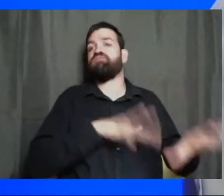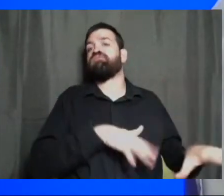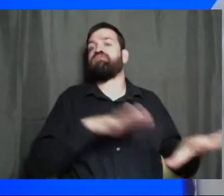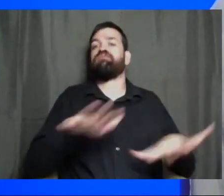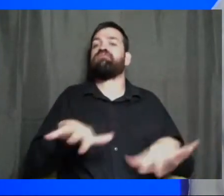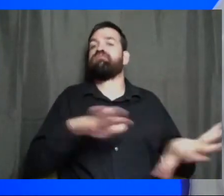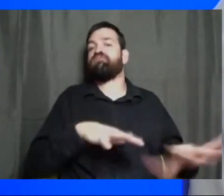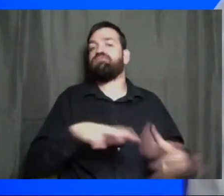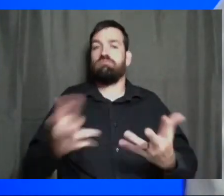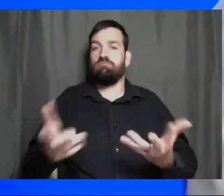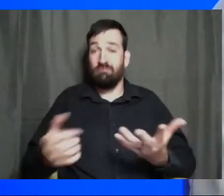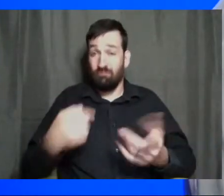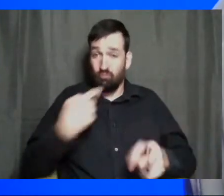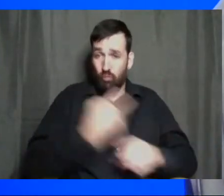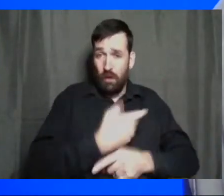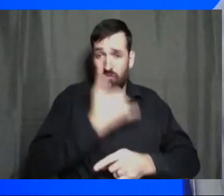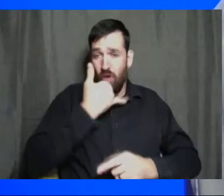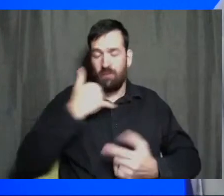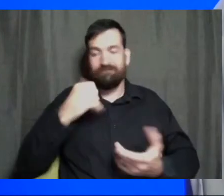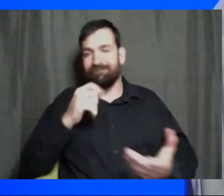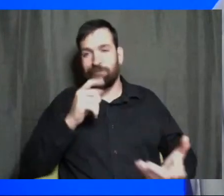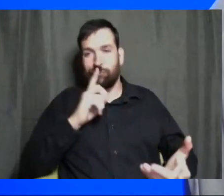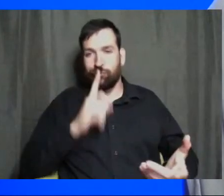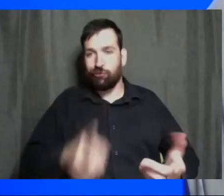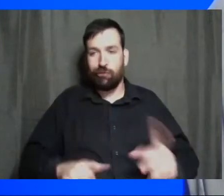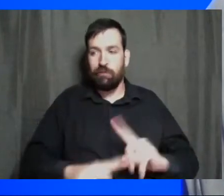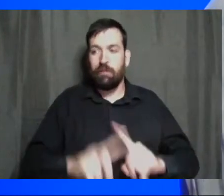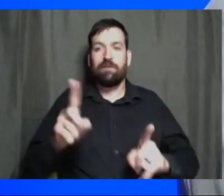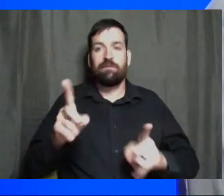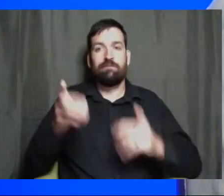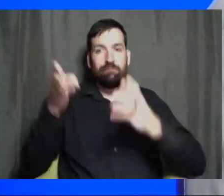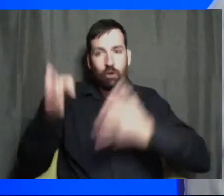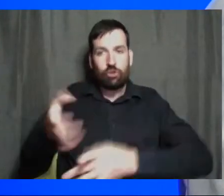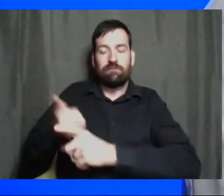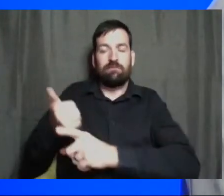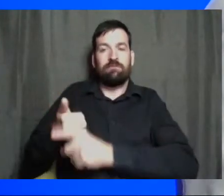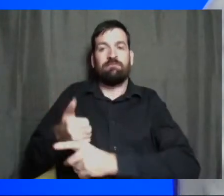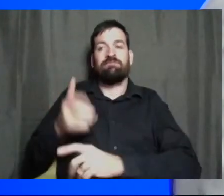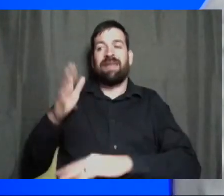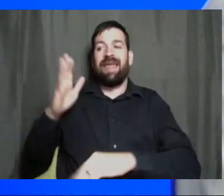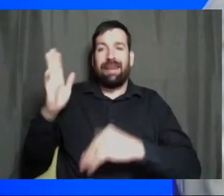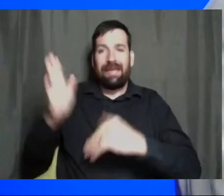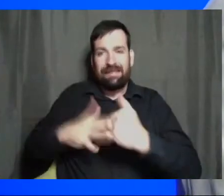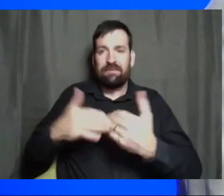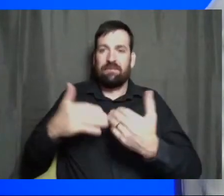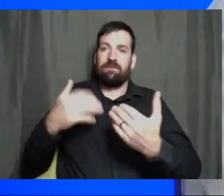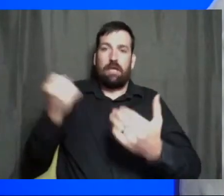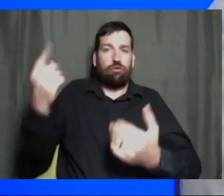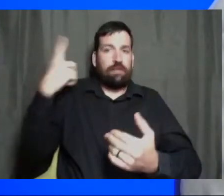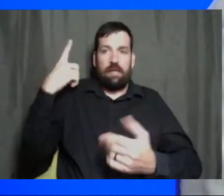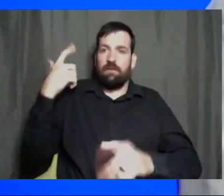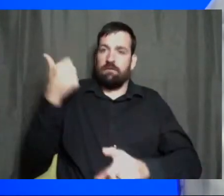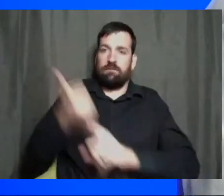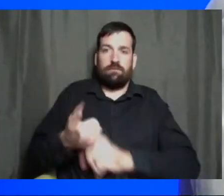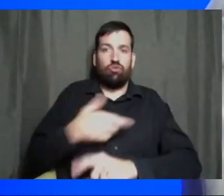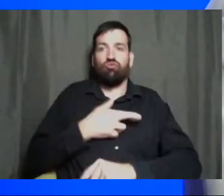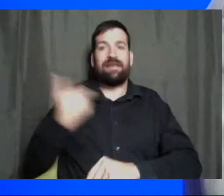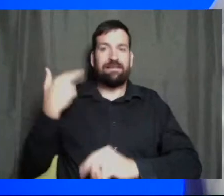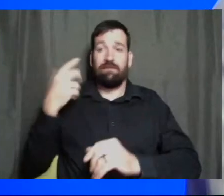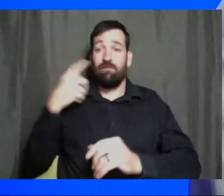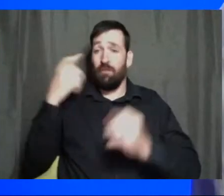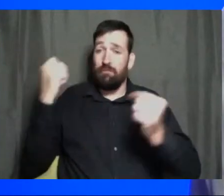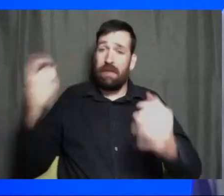there's any right or wrong answer. But a person needs to really feel, at least understand, there is risk in many things in life. And